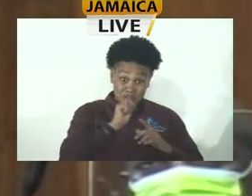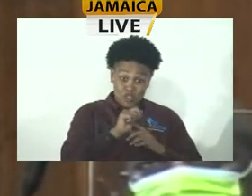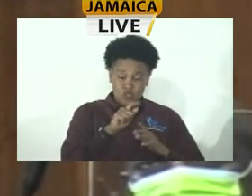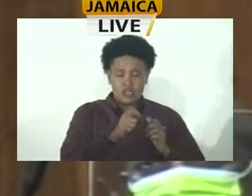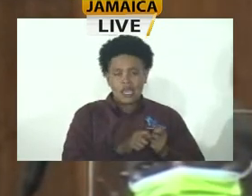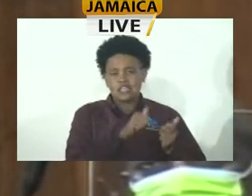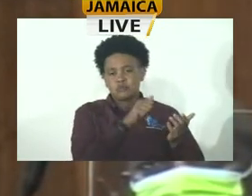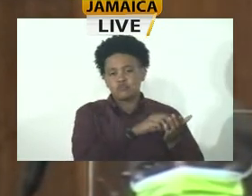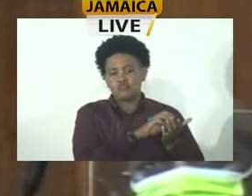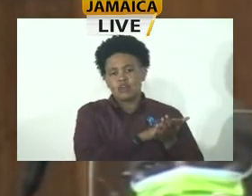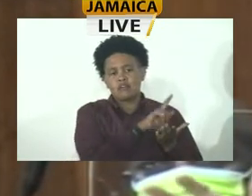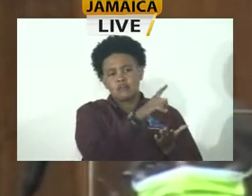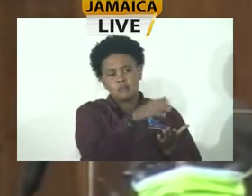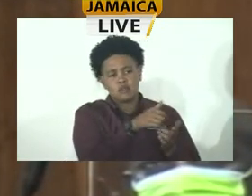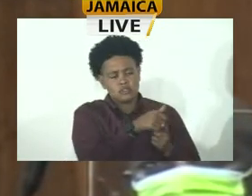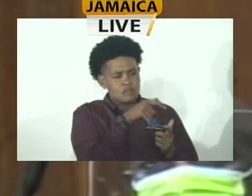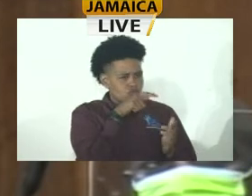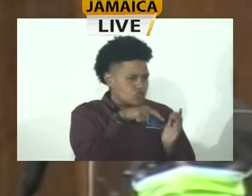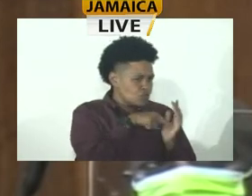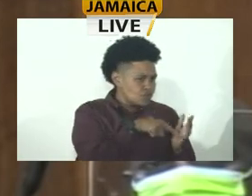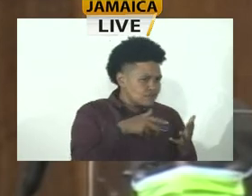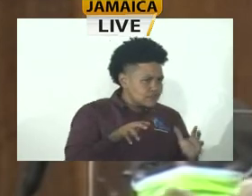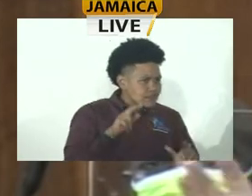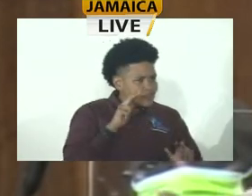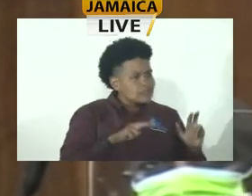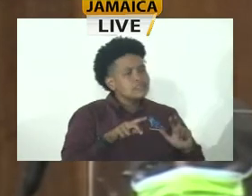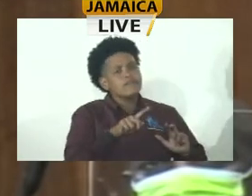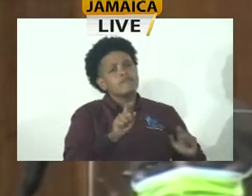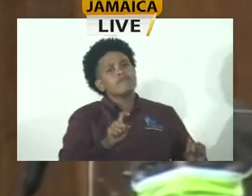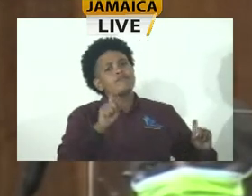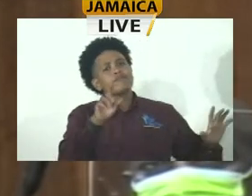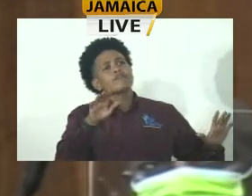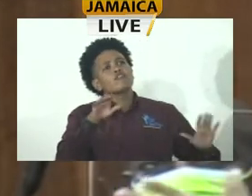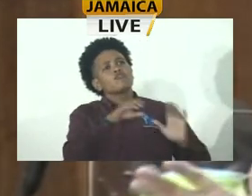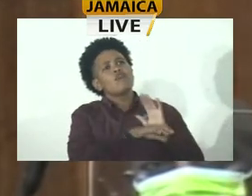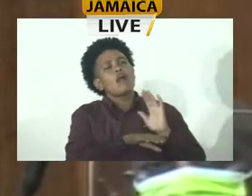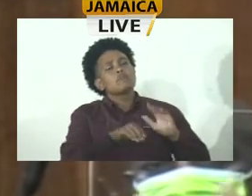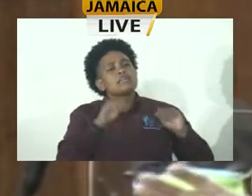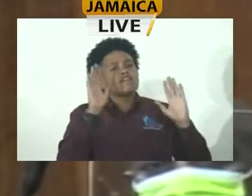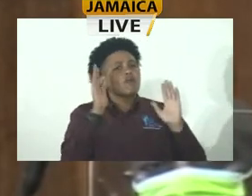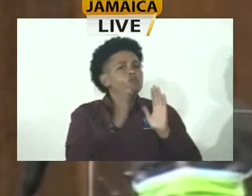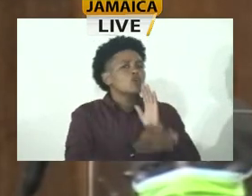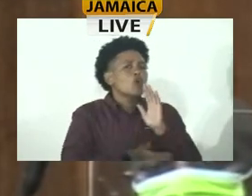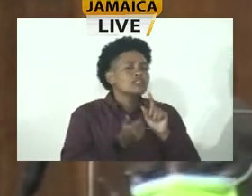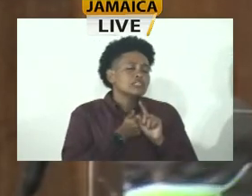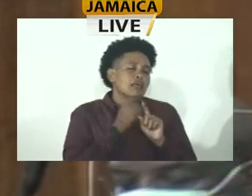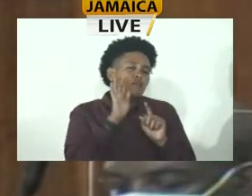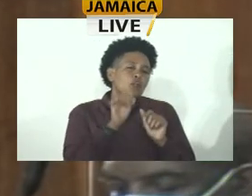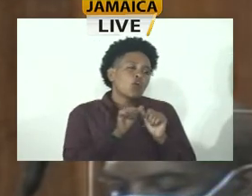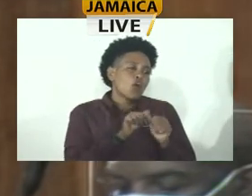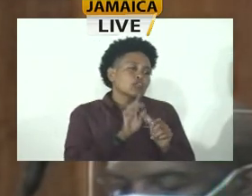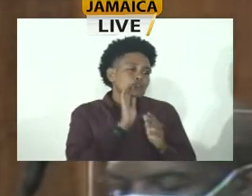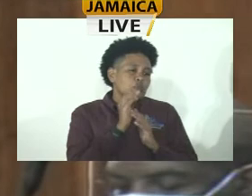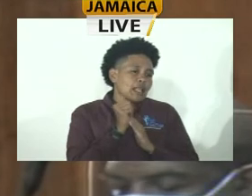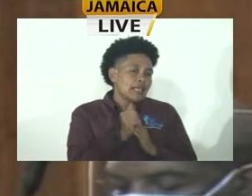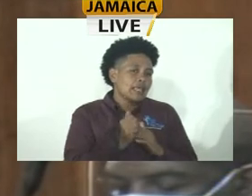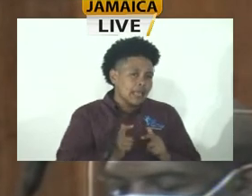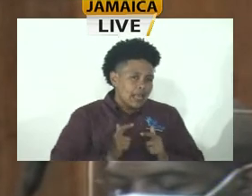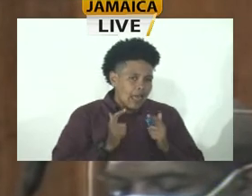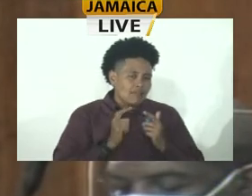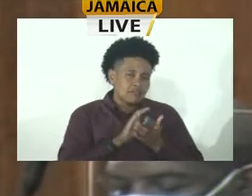individual has demonstrated that they have given up on crime and that they will continue to lead a decent